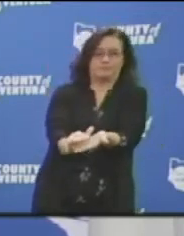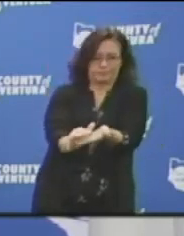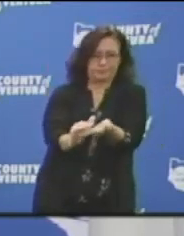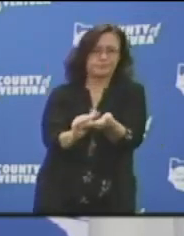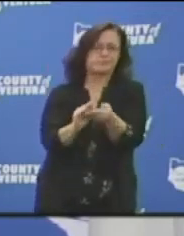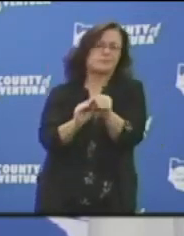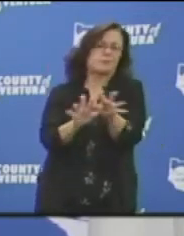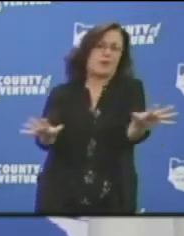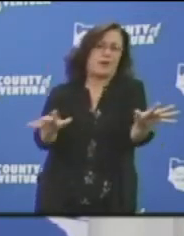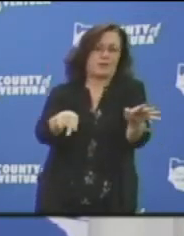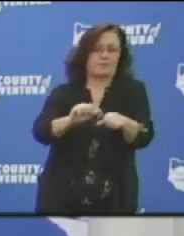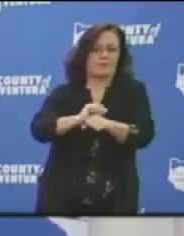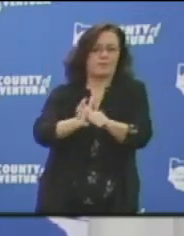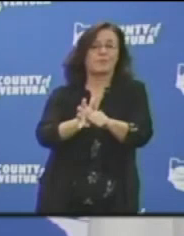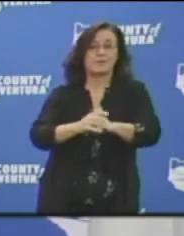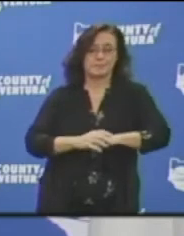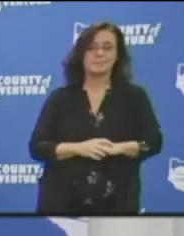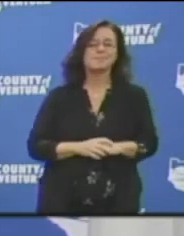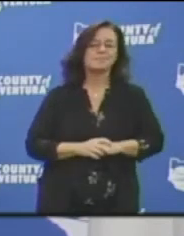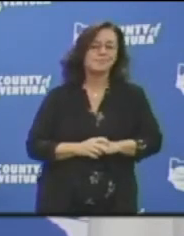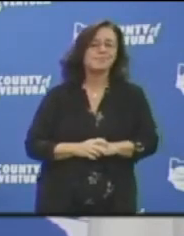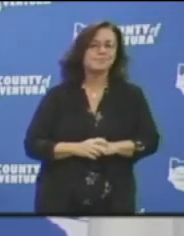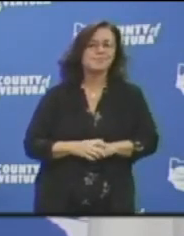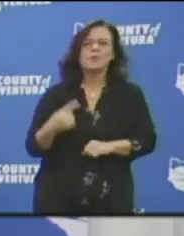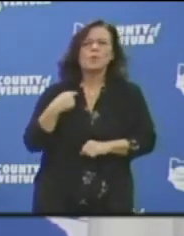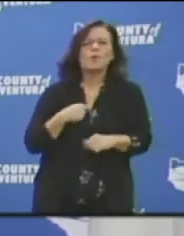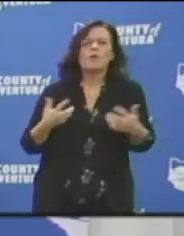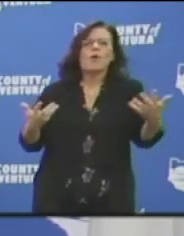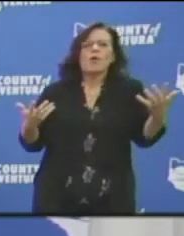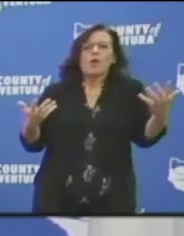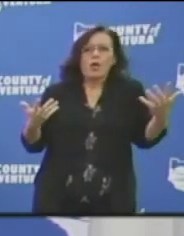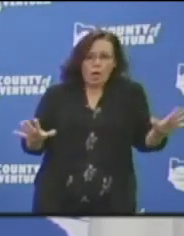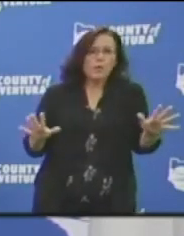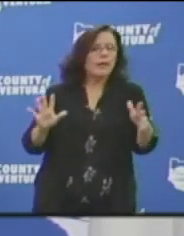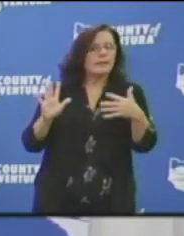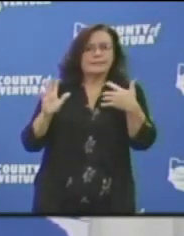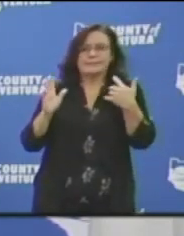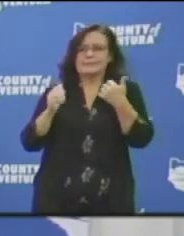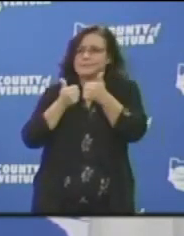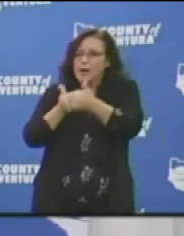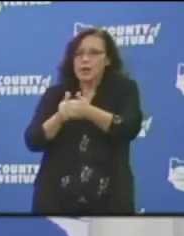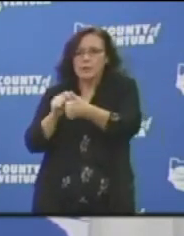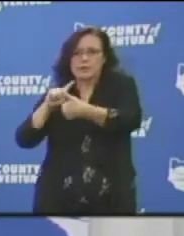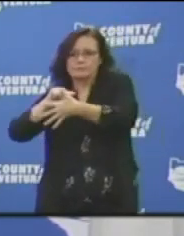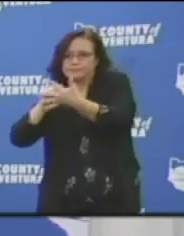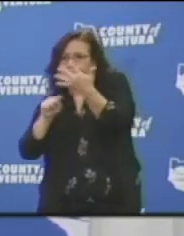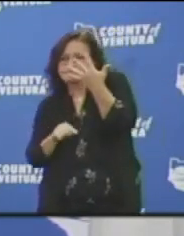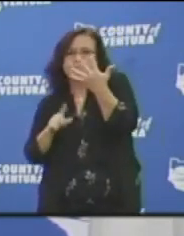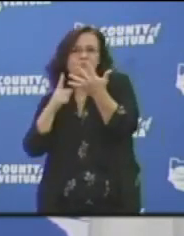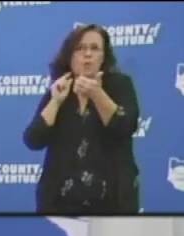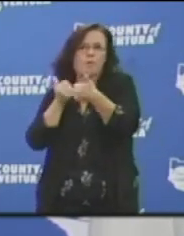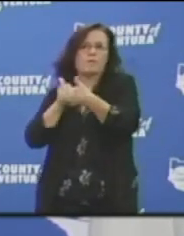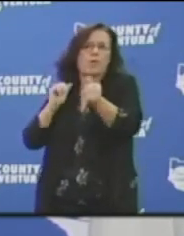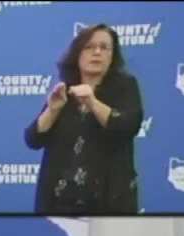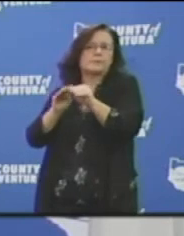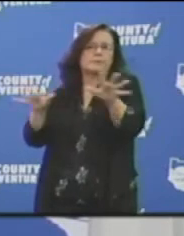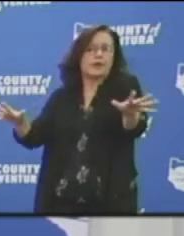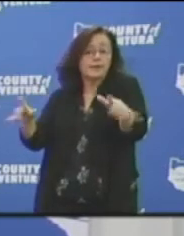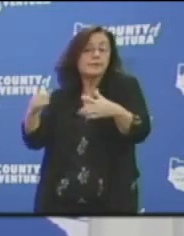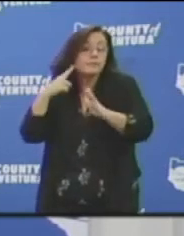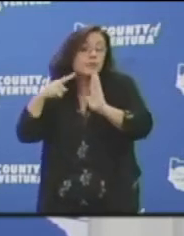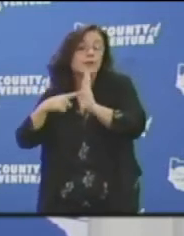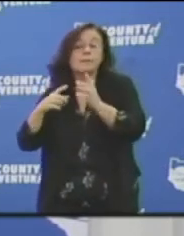We're taking excellent measures to prevent the spread, lots of ventilators, hospital surge